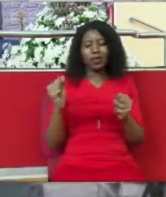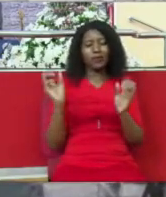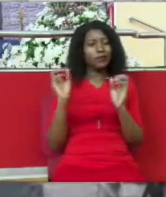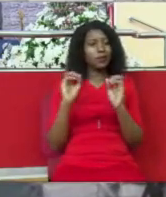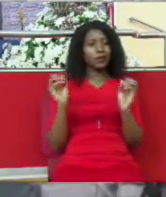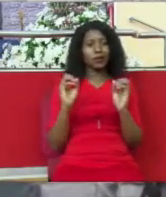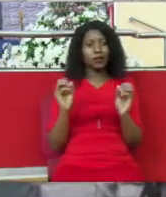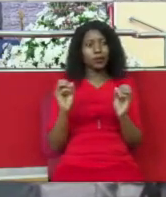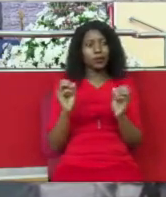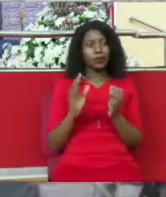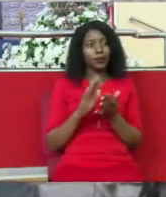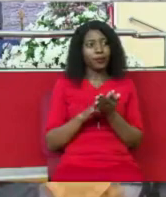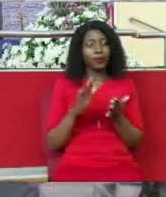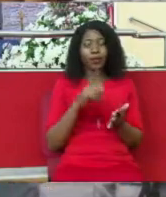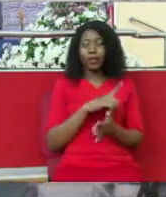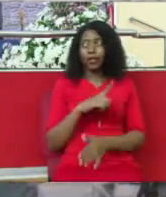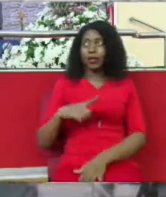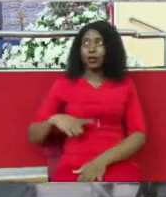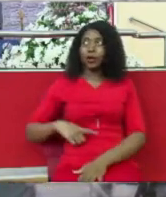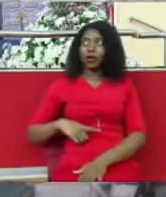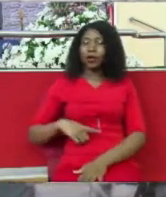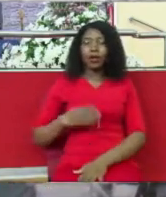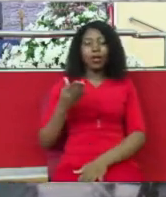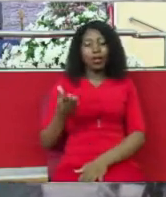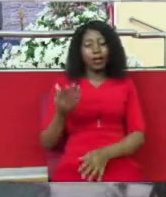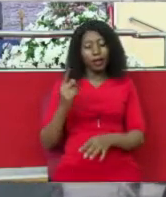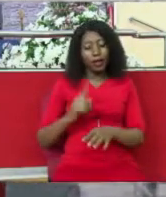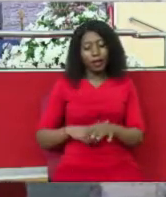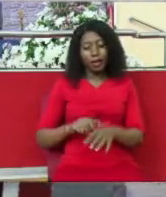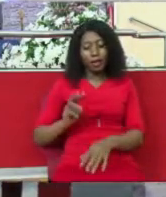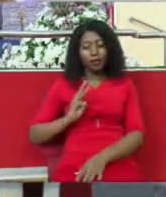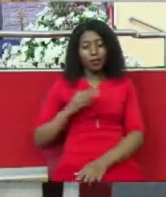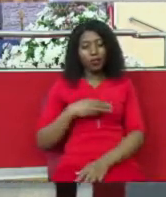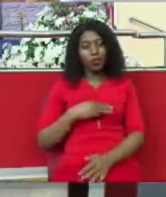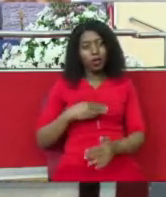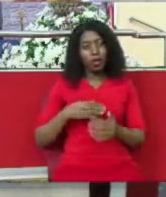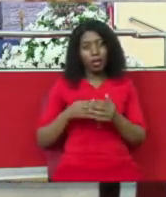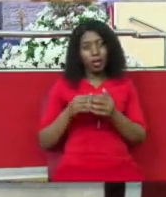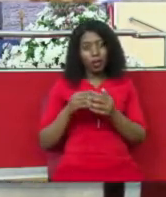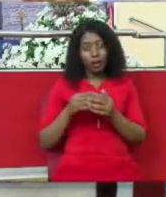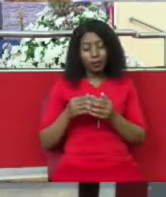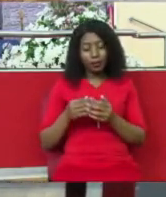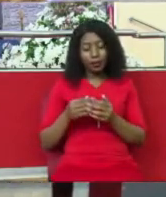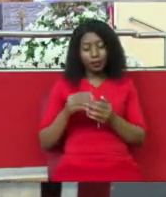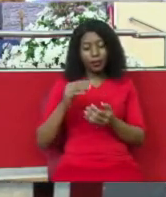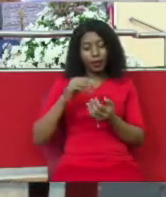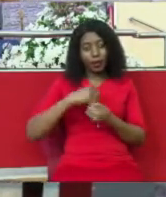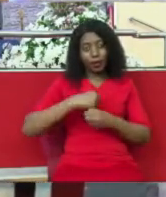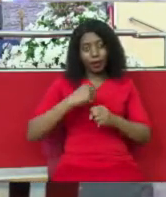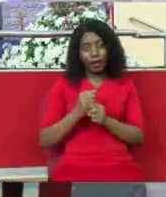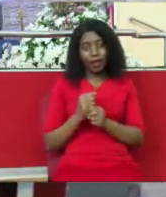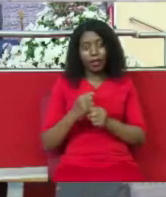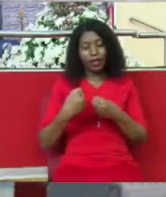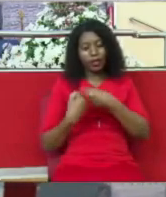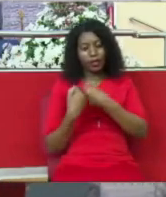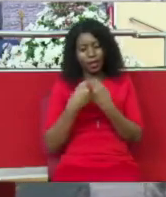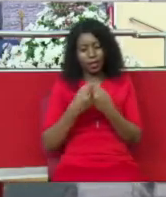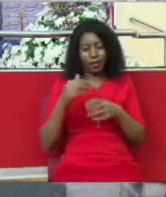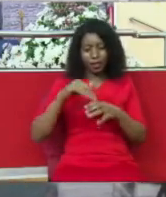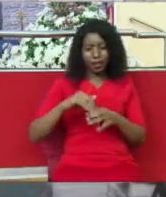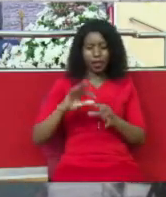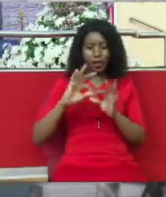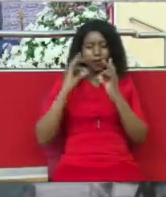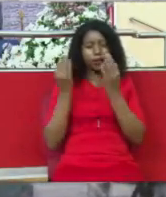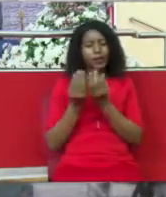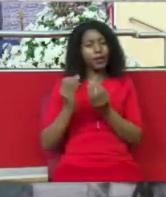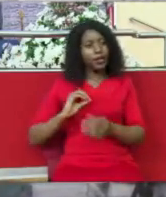asifiwe. There are times when we bring storms right into our families. Wakati mwingine tunaleta dhoruba katika familia zetu. Simply